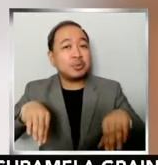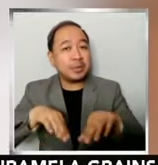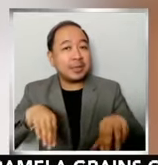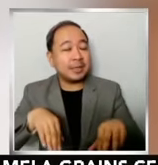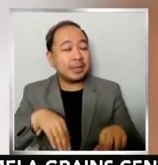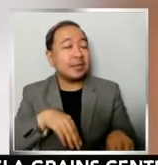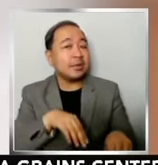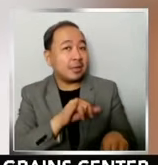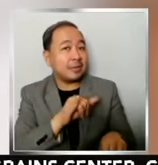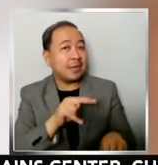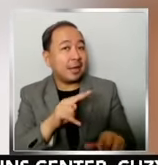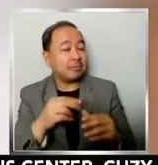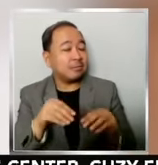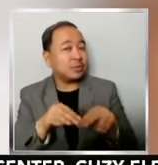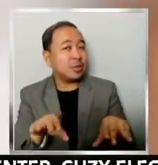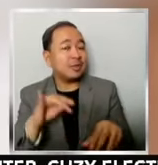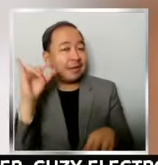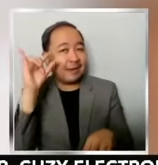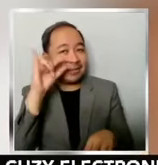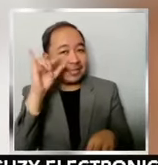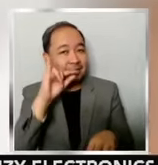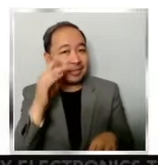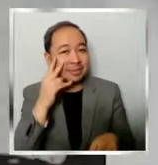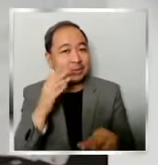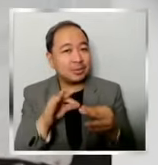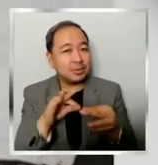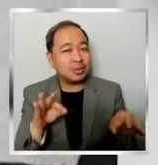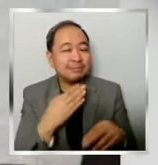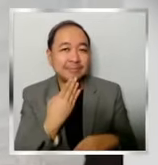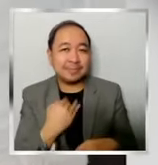IG with a sweet caption.